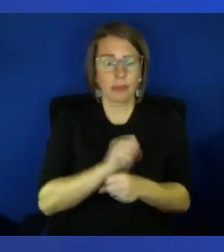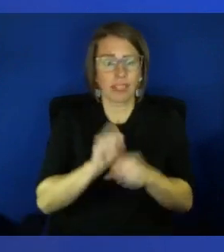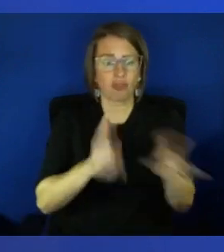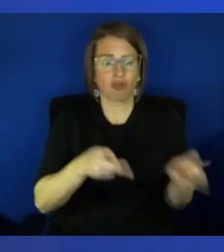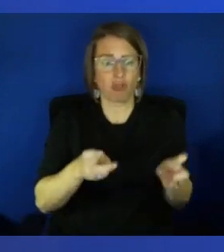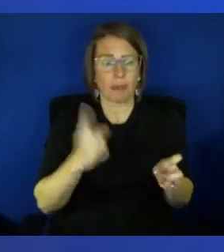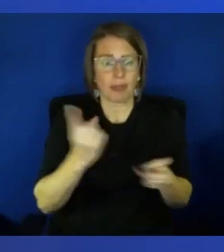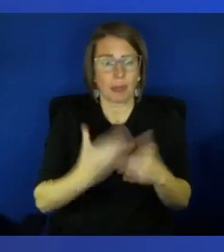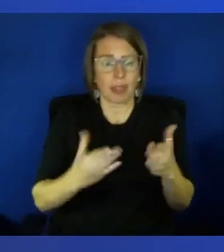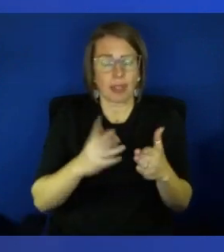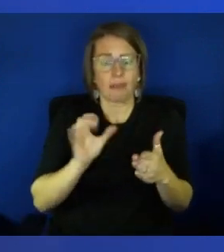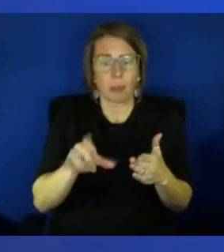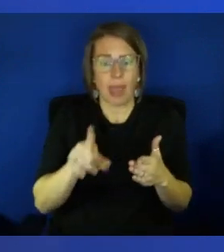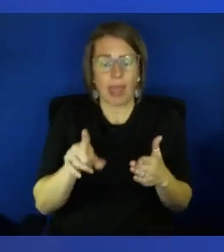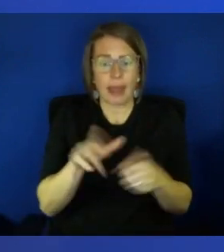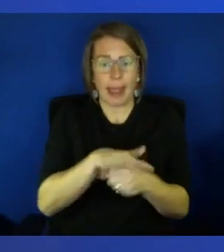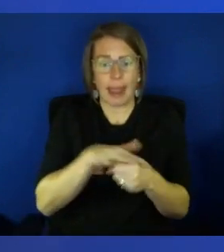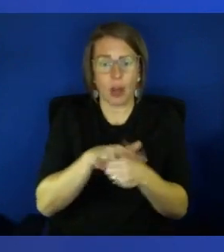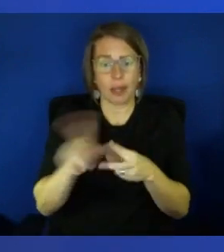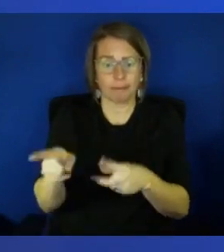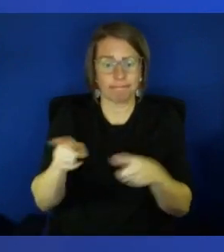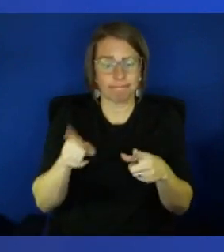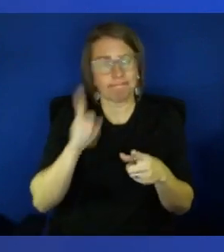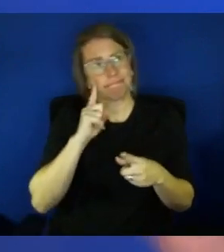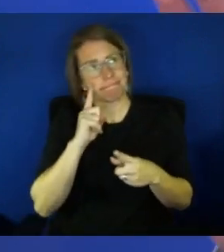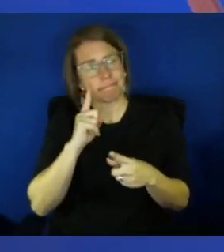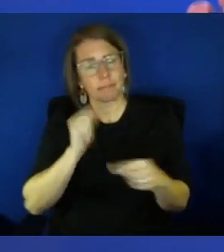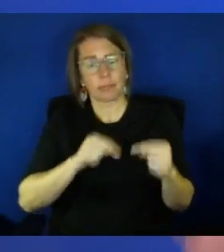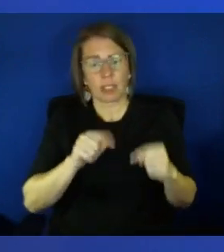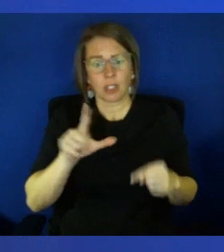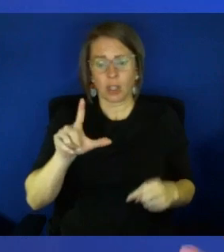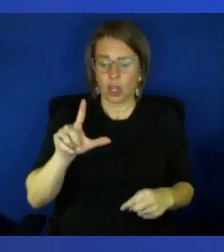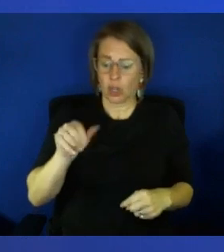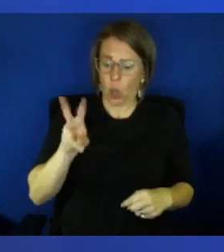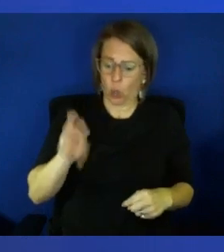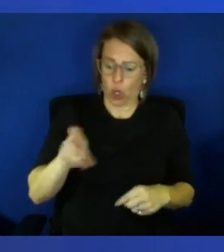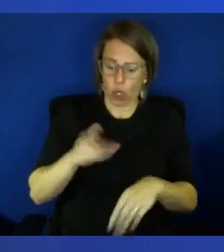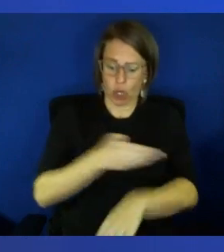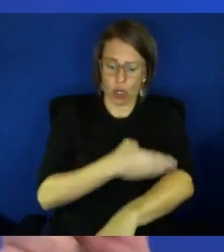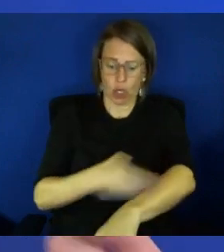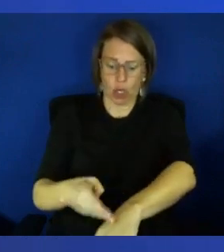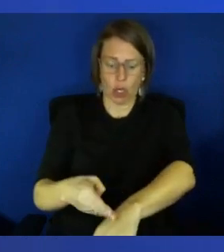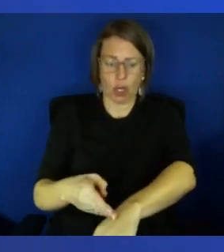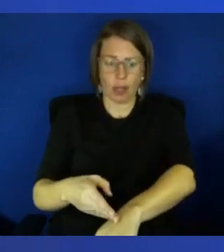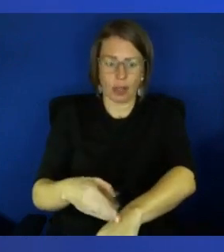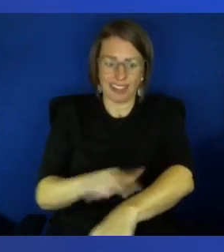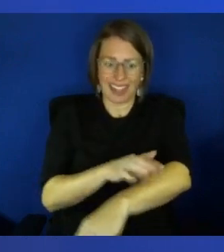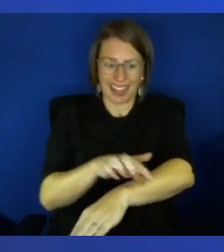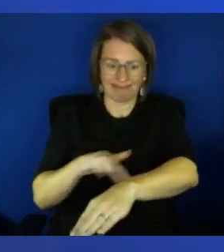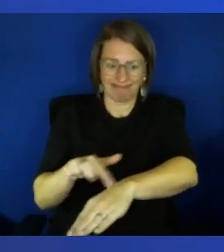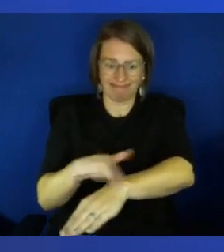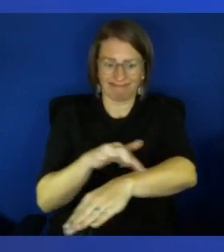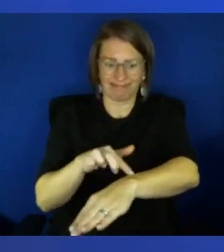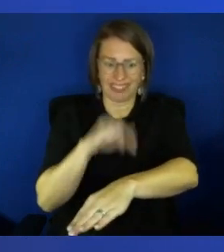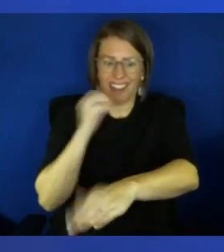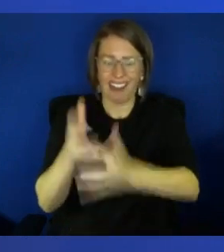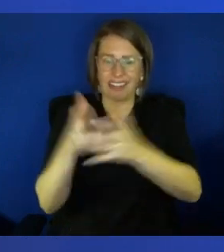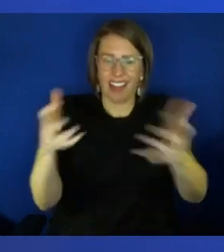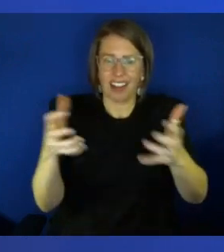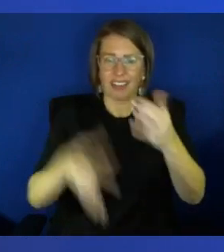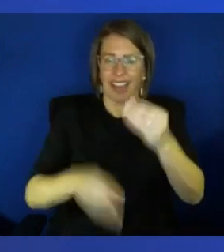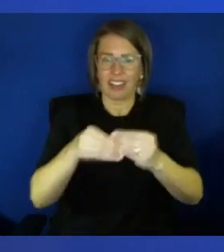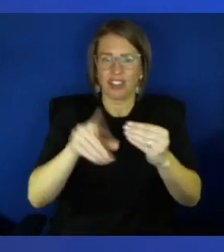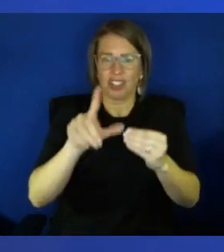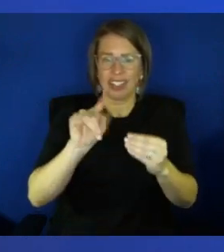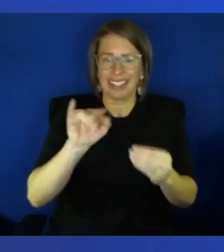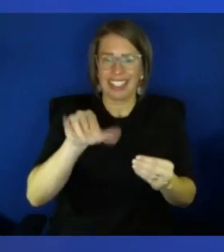area. So kind of going back and thinking about the lower leg, that last third or around the ankle, there's really not a lot of extra tissue to borrow from one place or